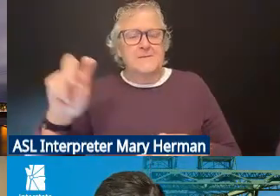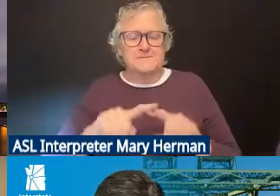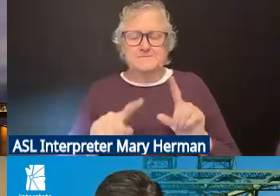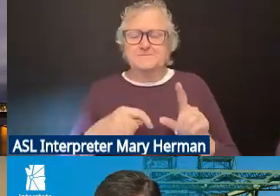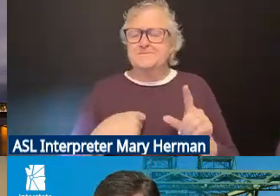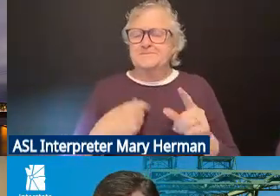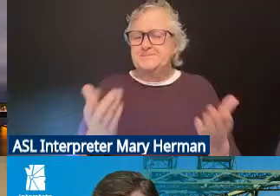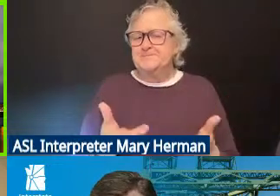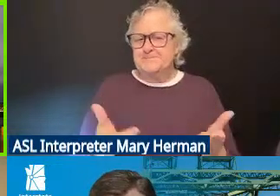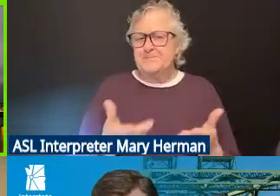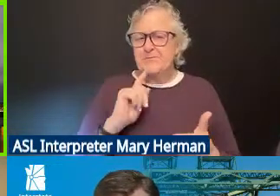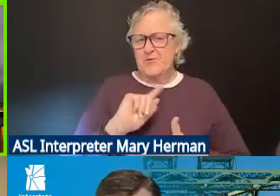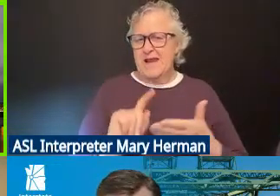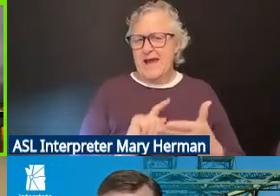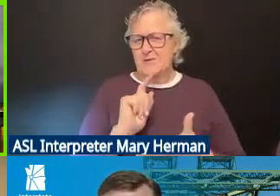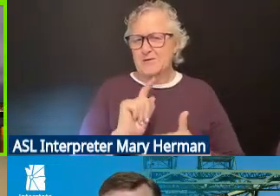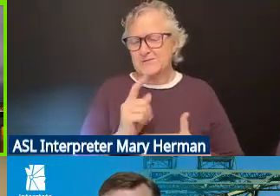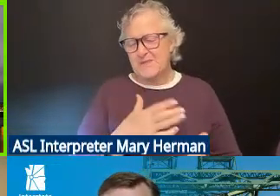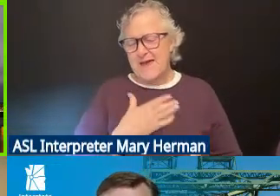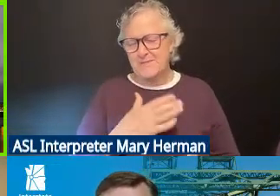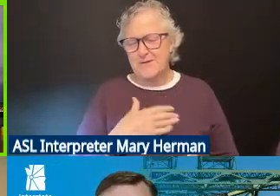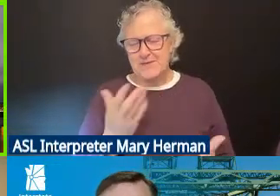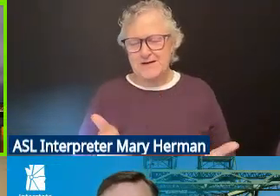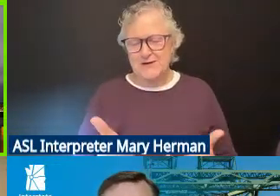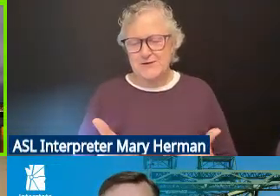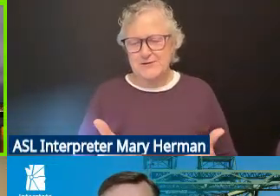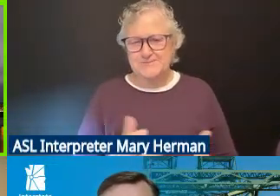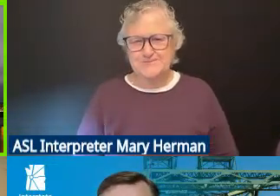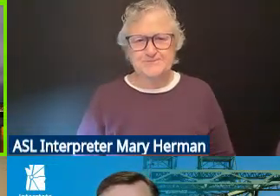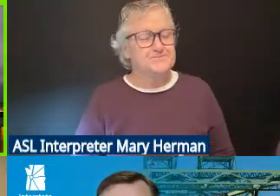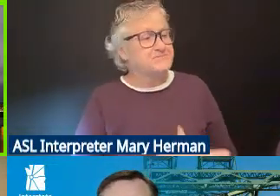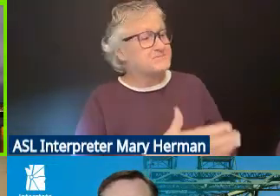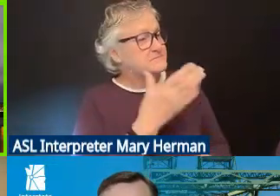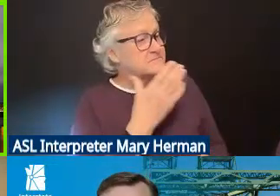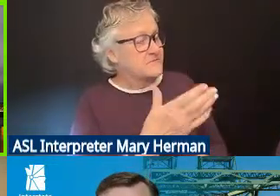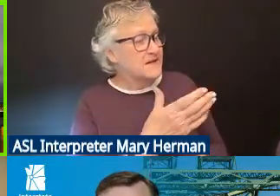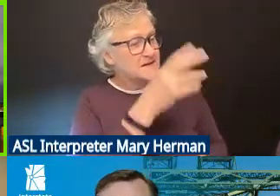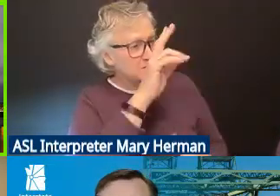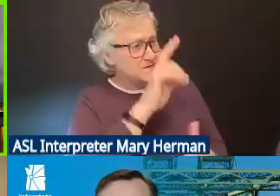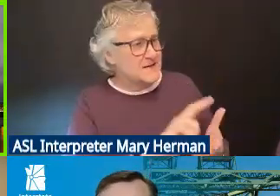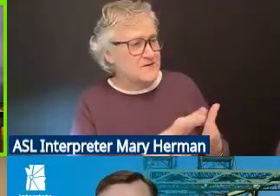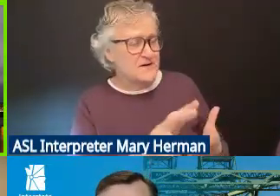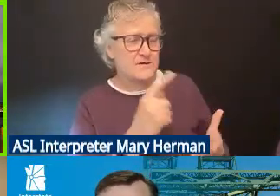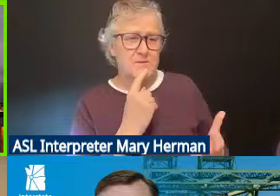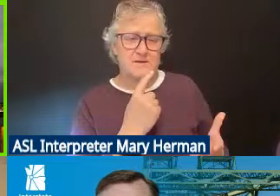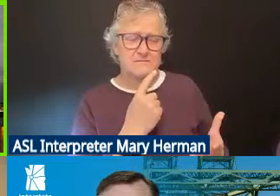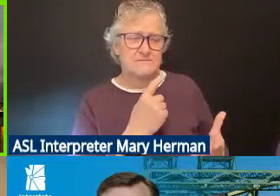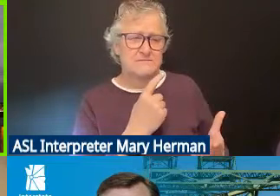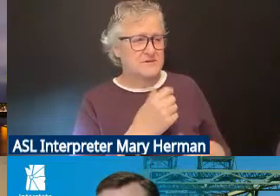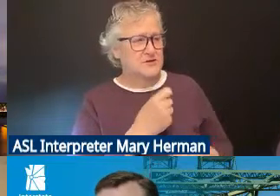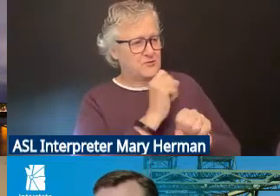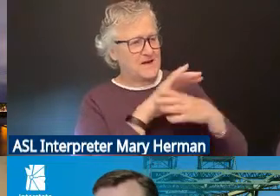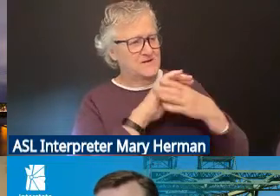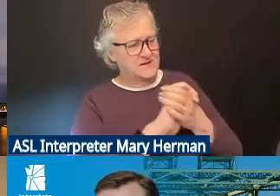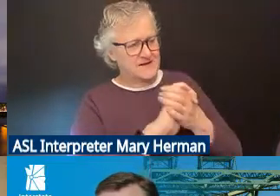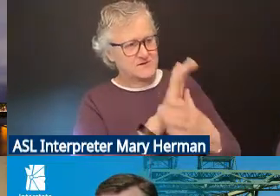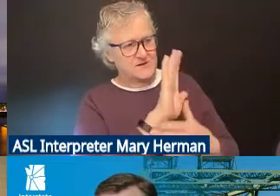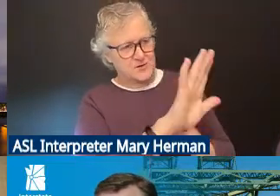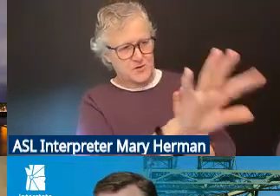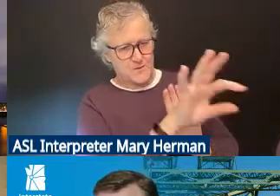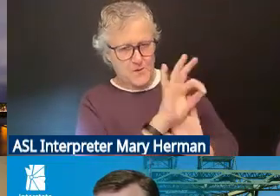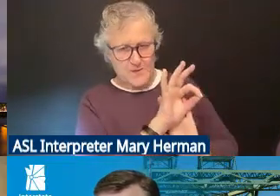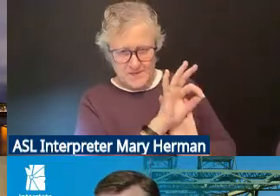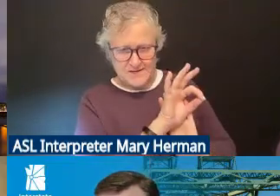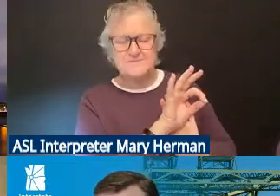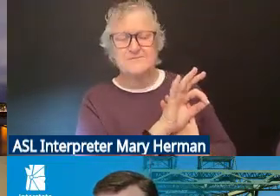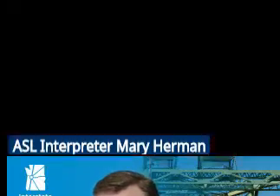Thanks. Thank you, Secretary Meredith. Congratulations on your appointment, and we look forward to working with you. Thanks. Thank you.